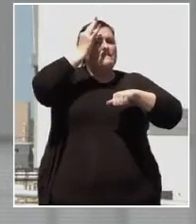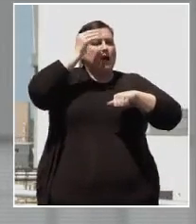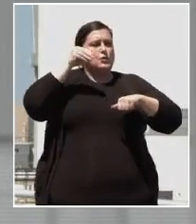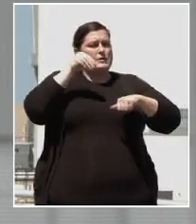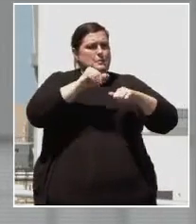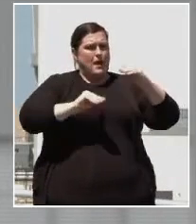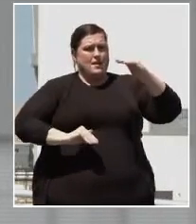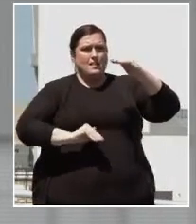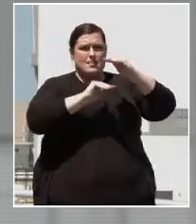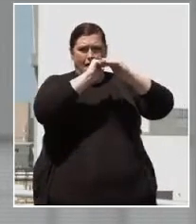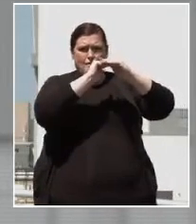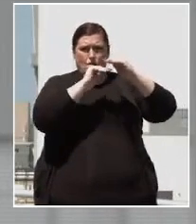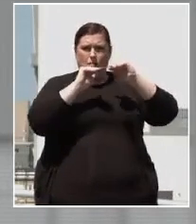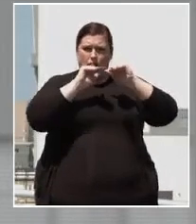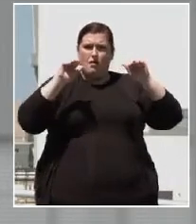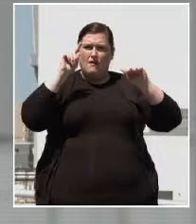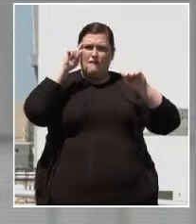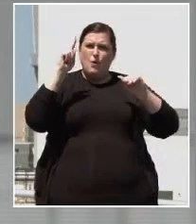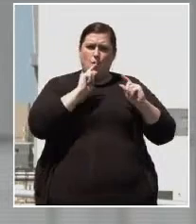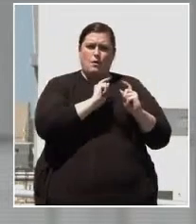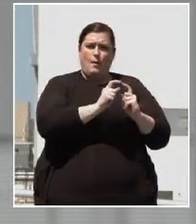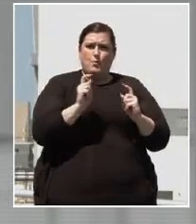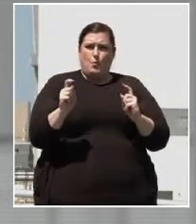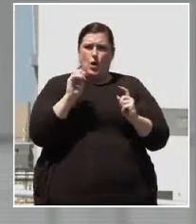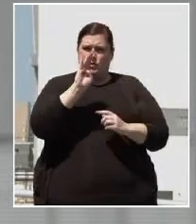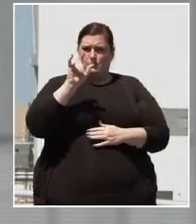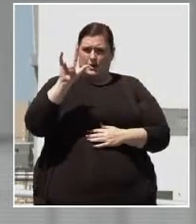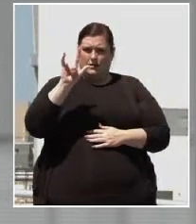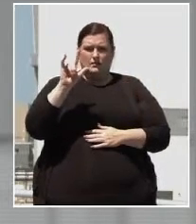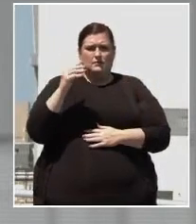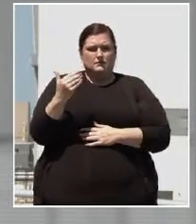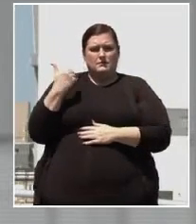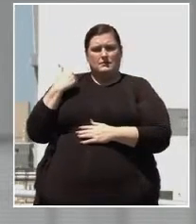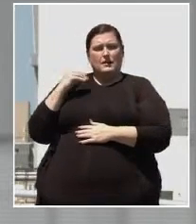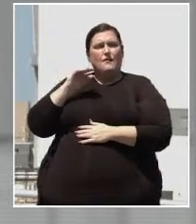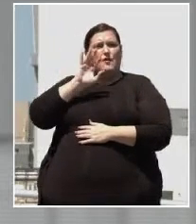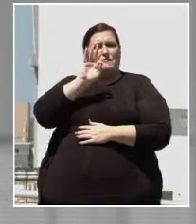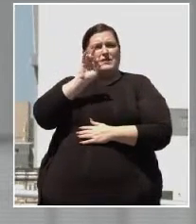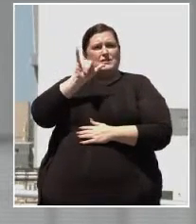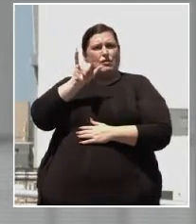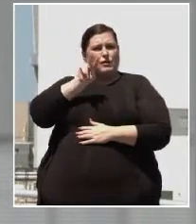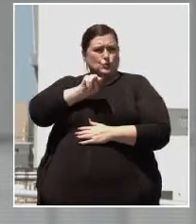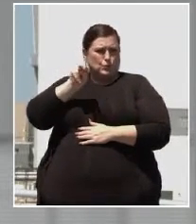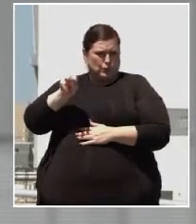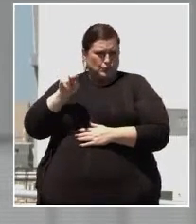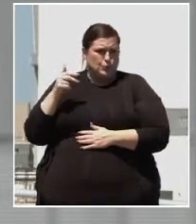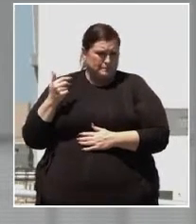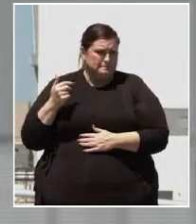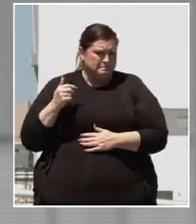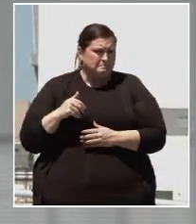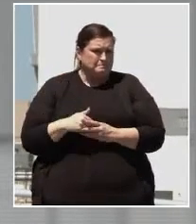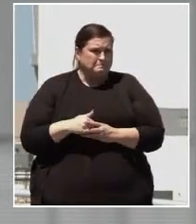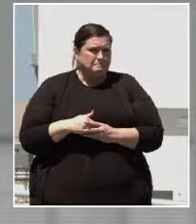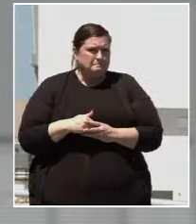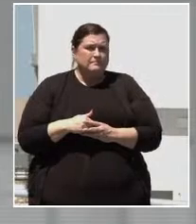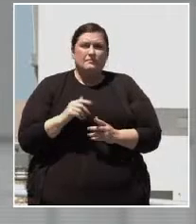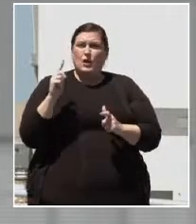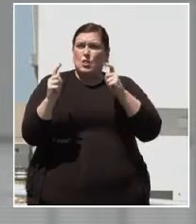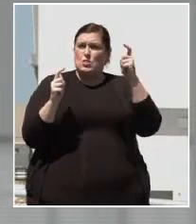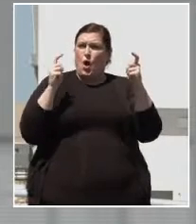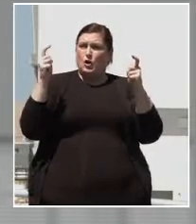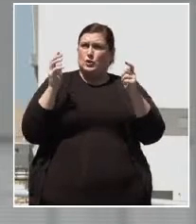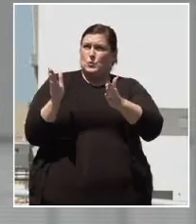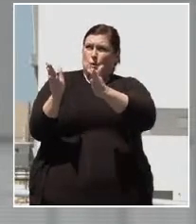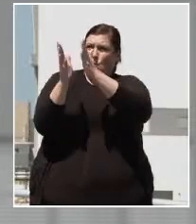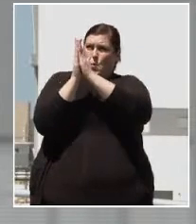spending levels the appropriation bill from fiscal year 22 it's the the largest